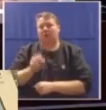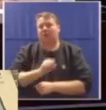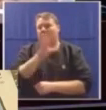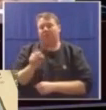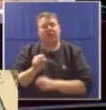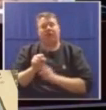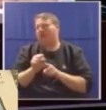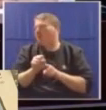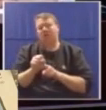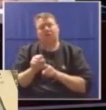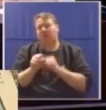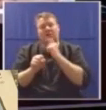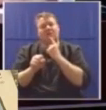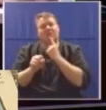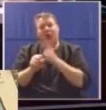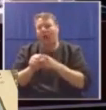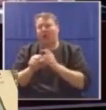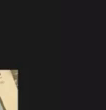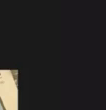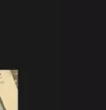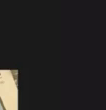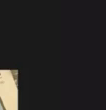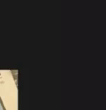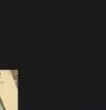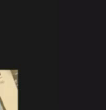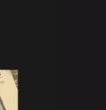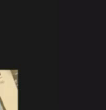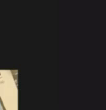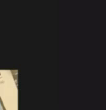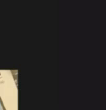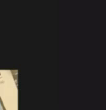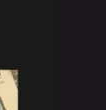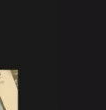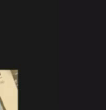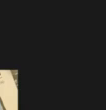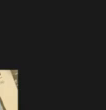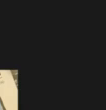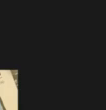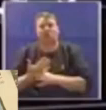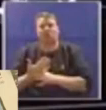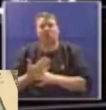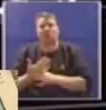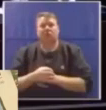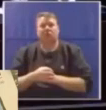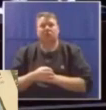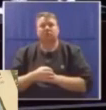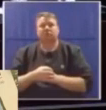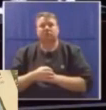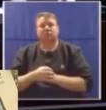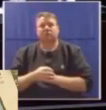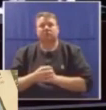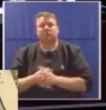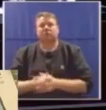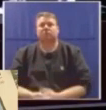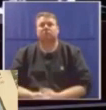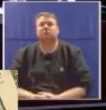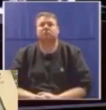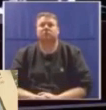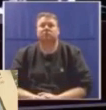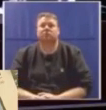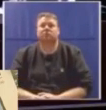No, we were not told. Thank you. What the process we've been involved in, Now you can talk, because now I can